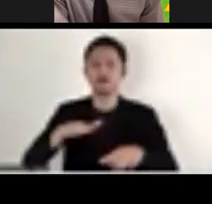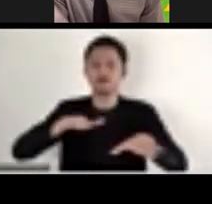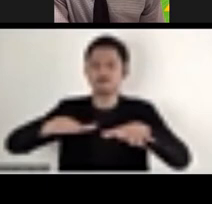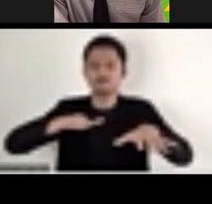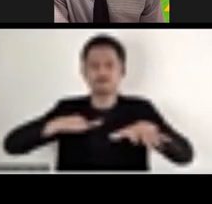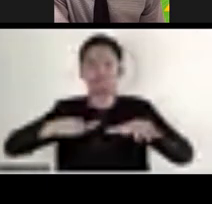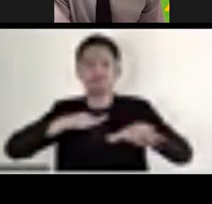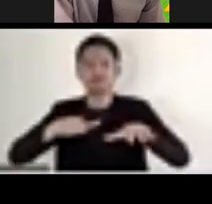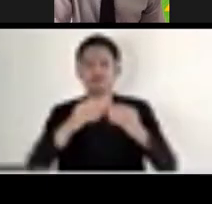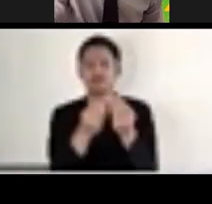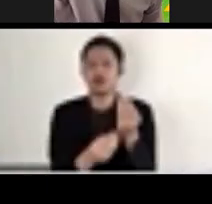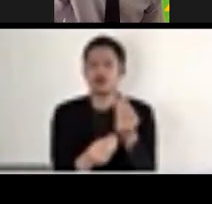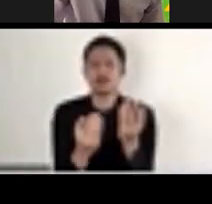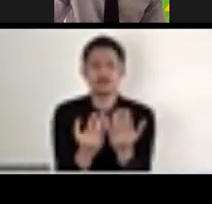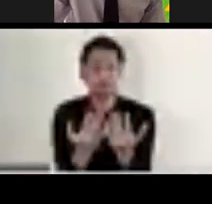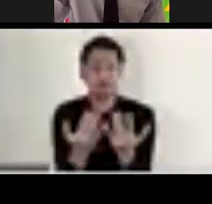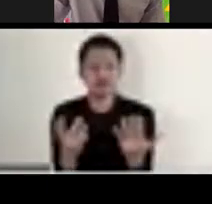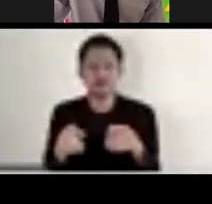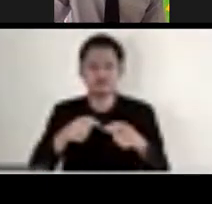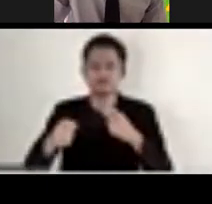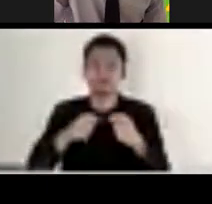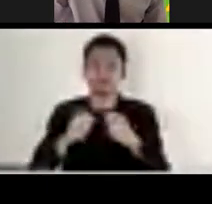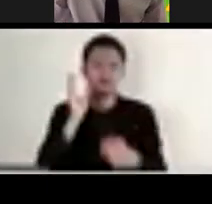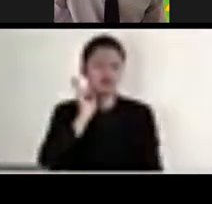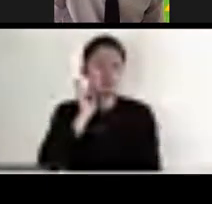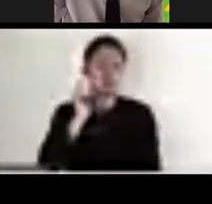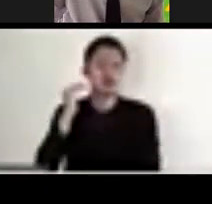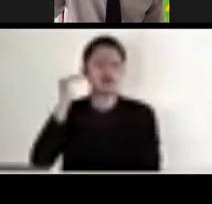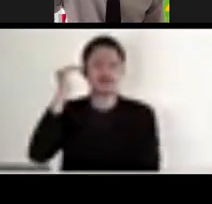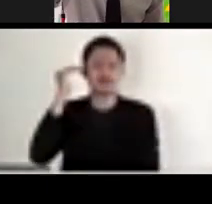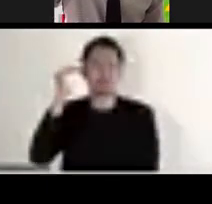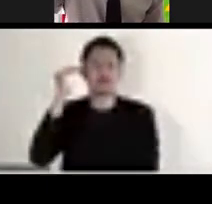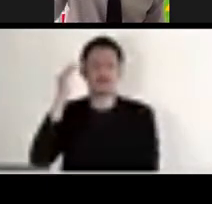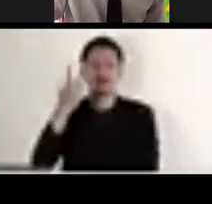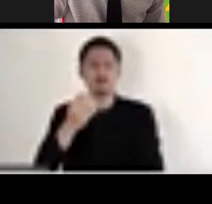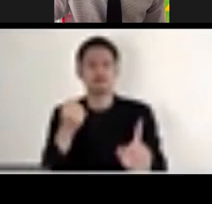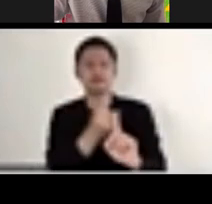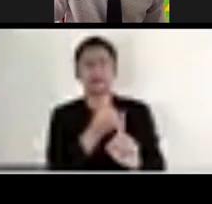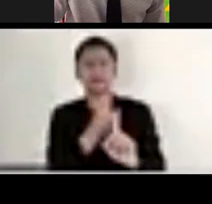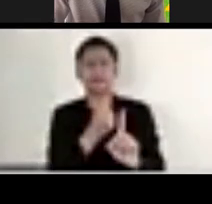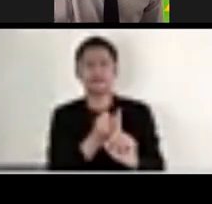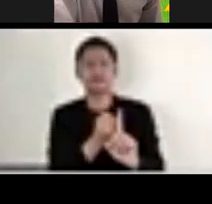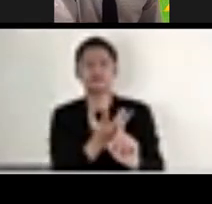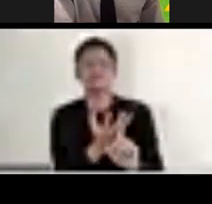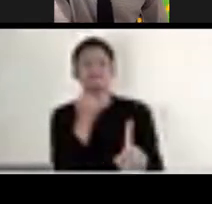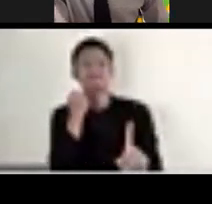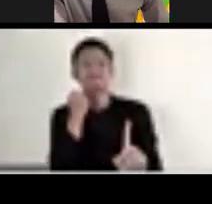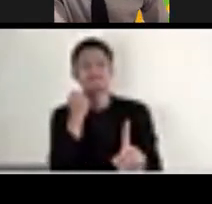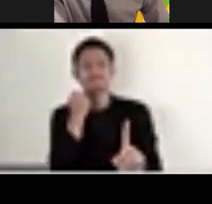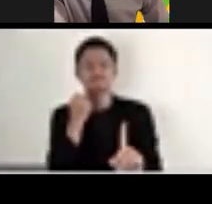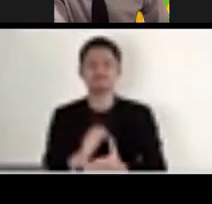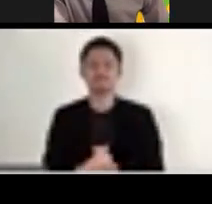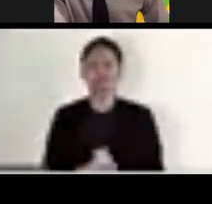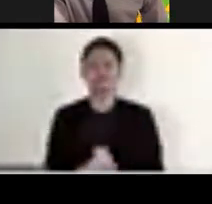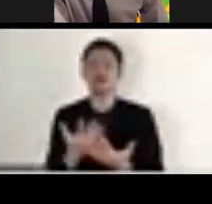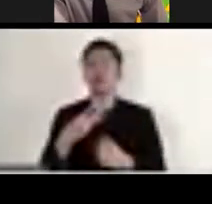them from Extinction kamu kemarin server and new